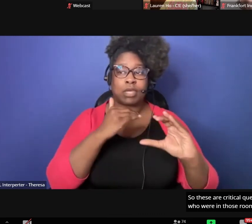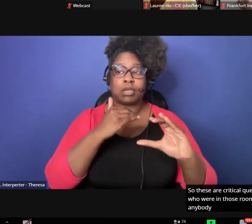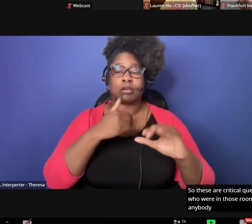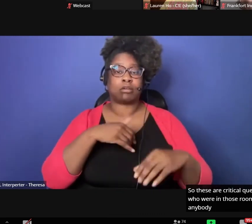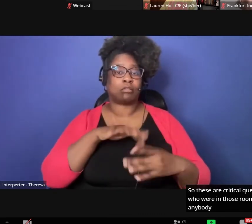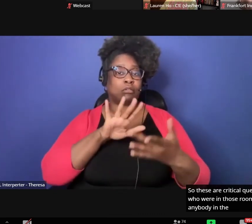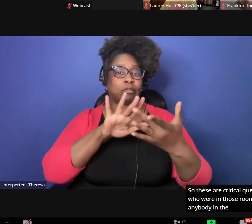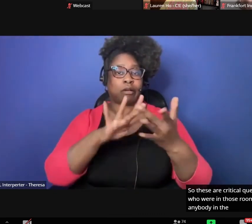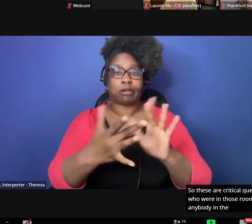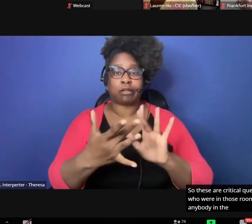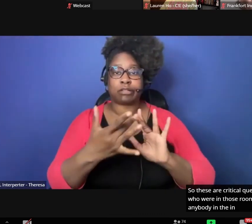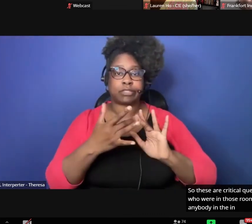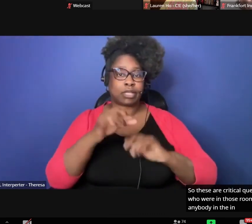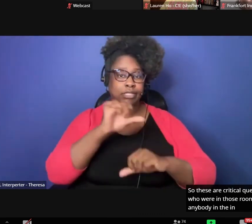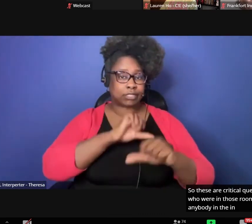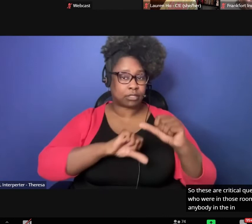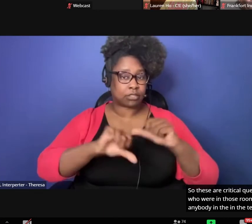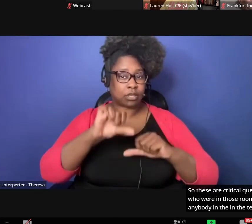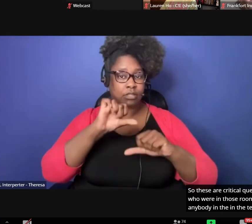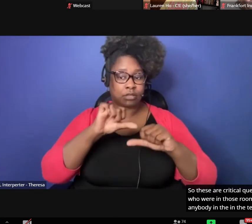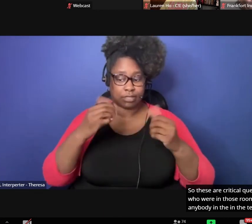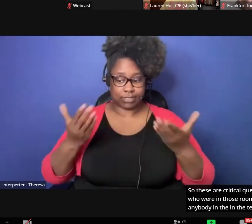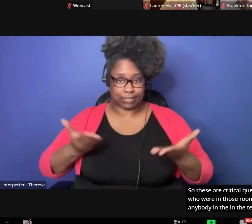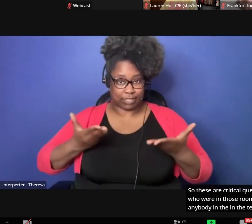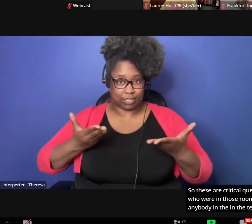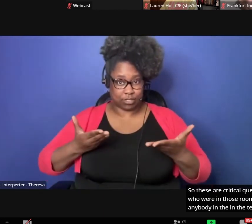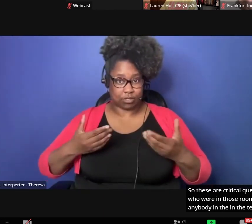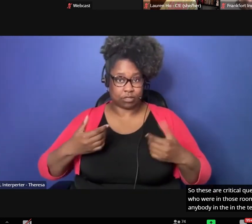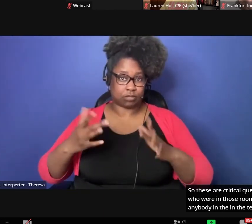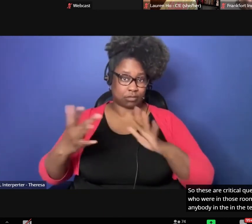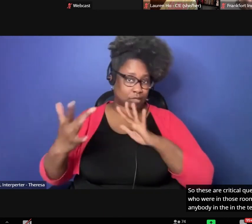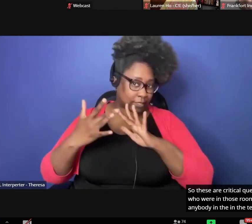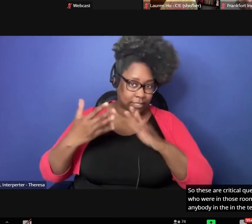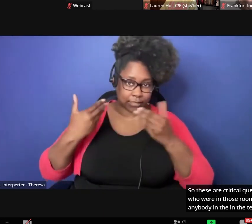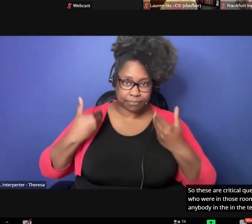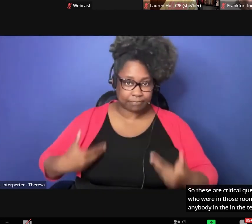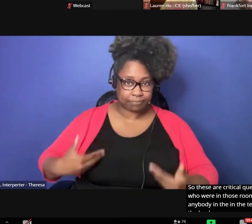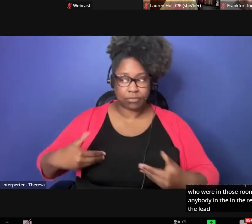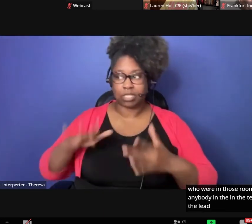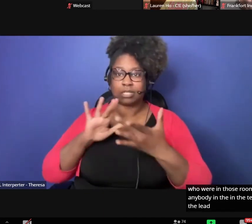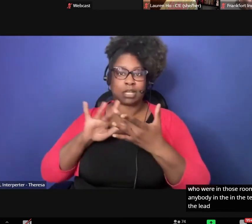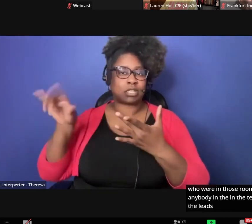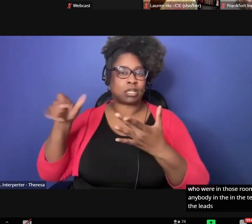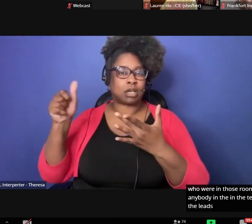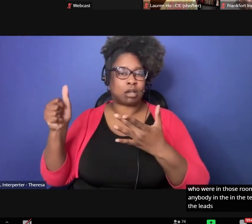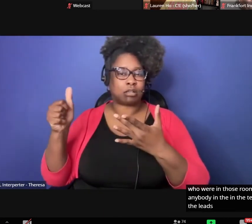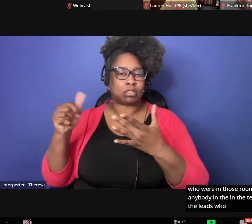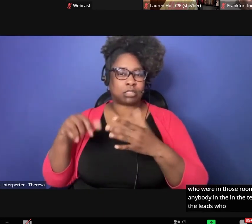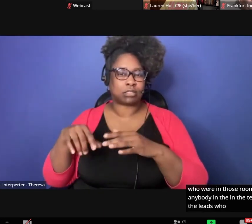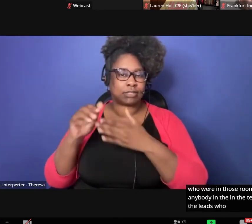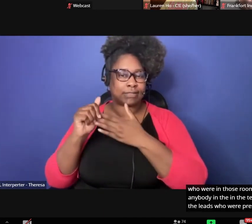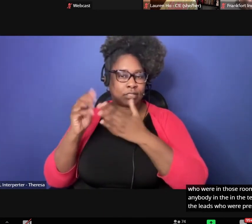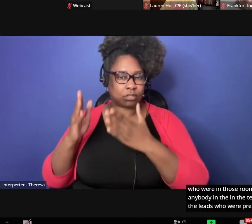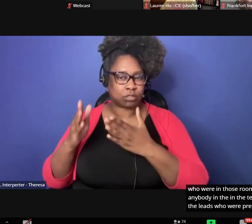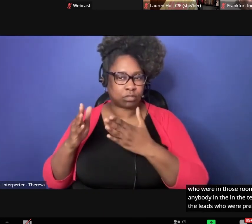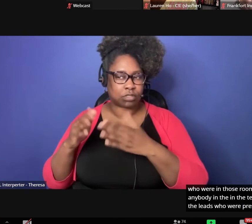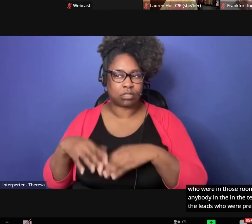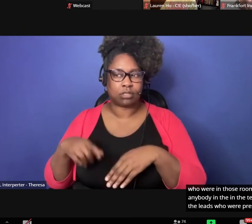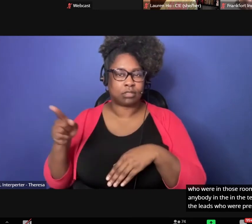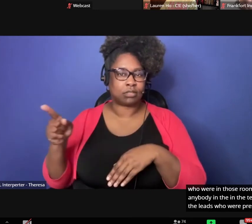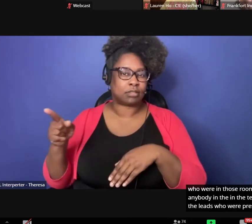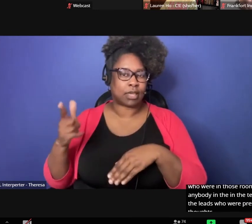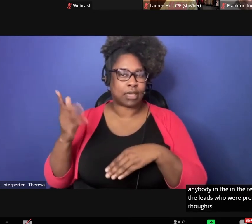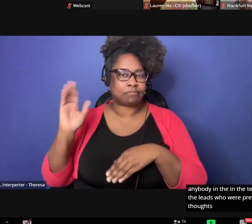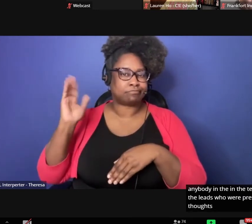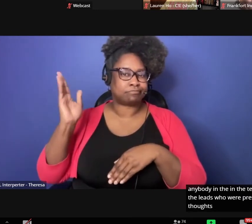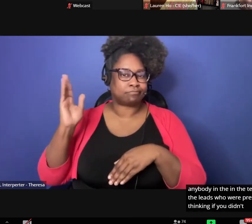in the team here, myself, or any of the leads who were presenting to share your thinking if